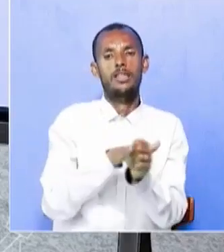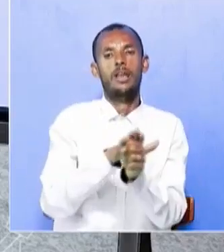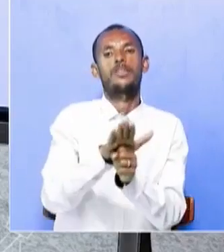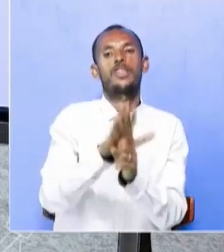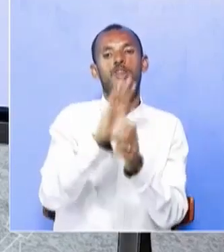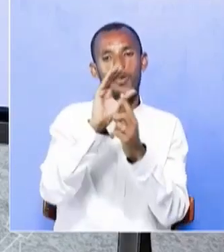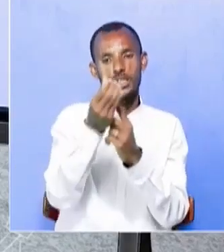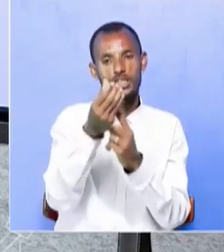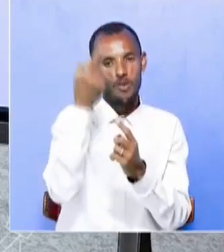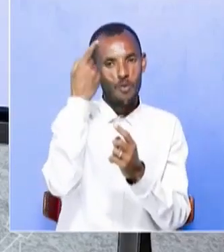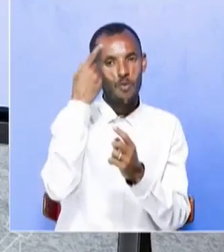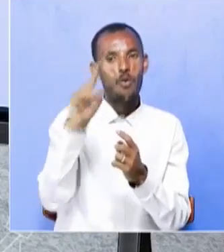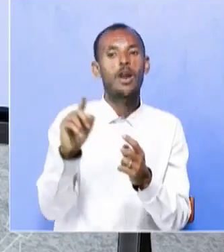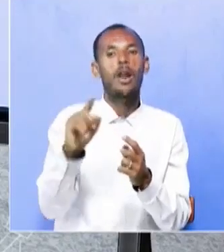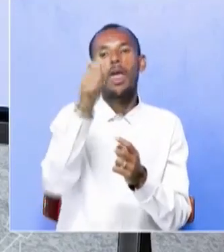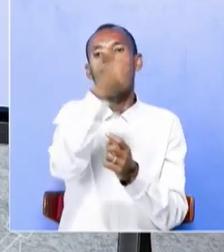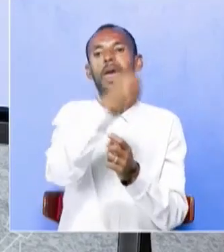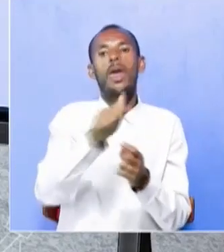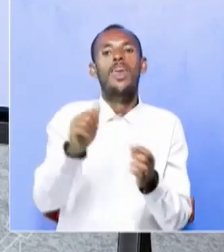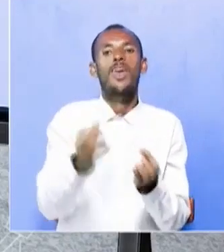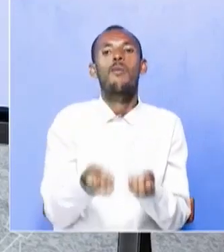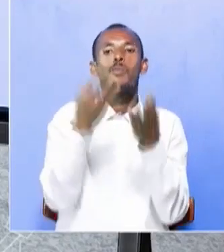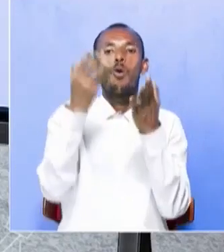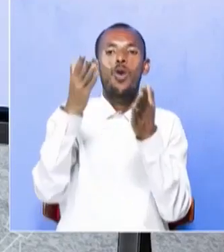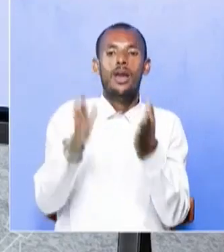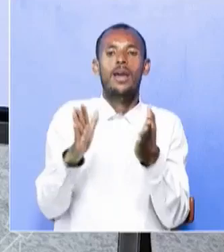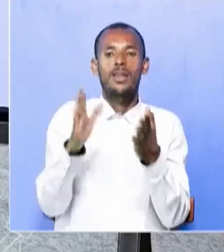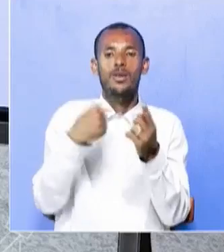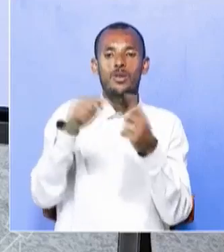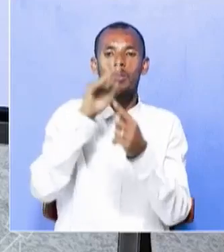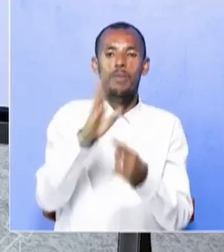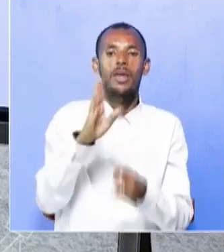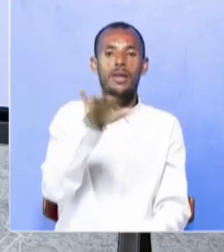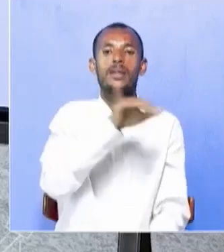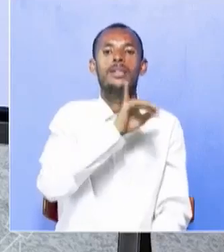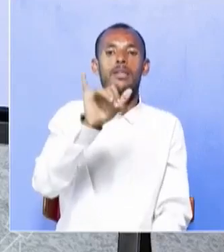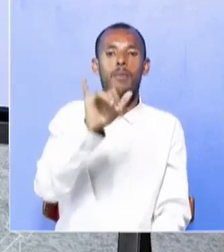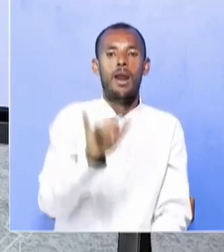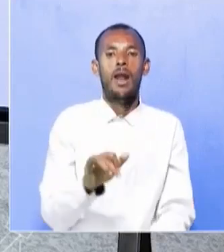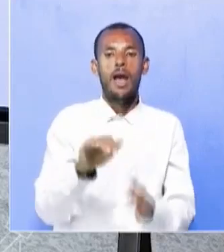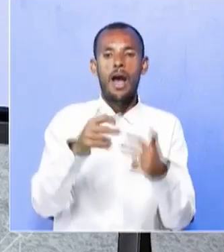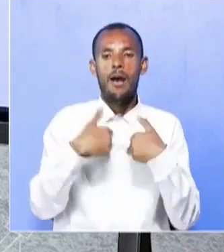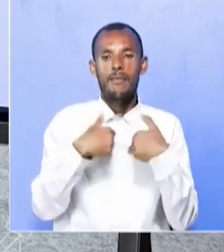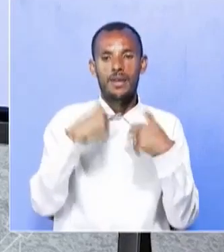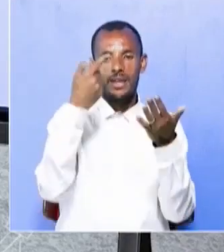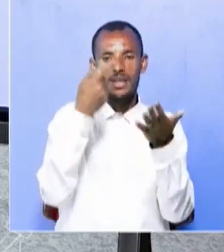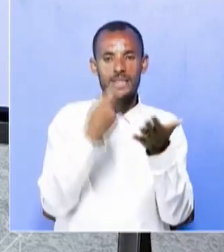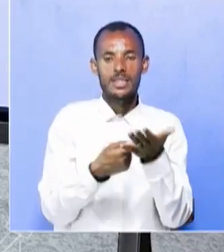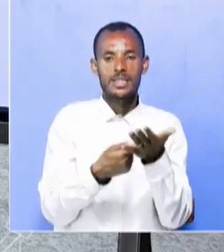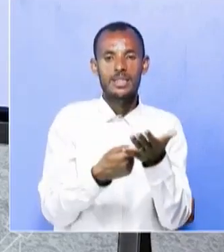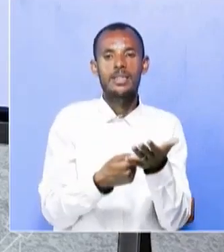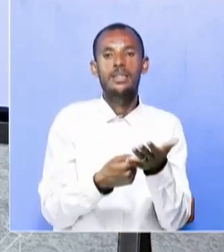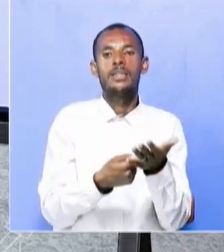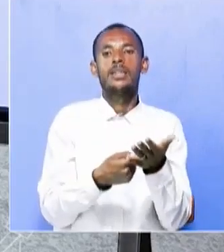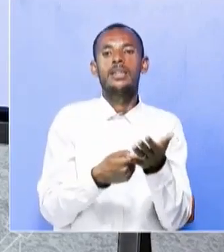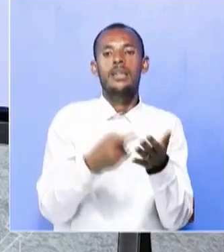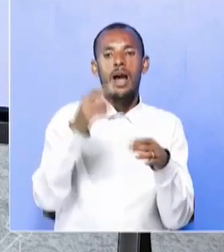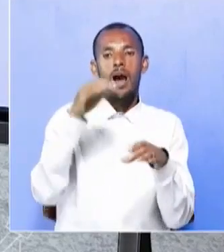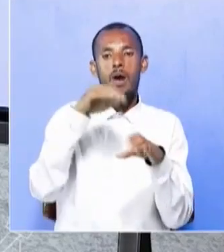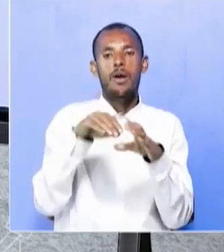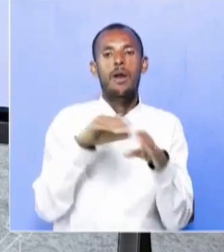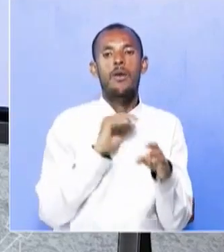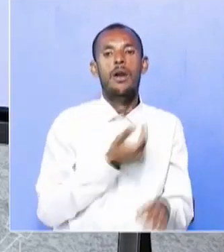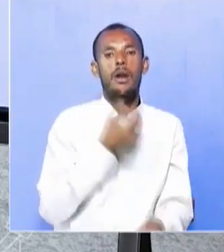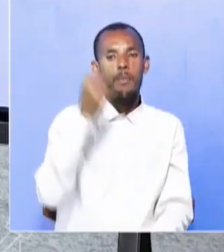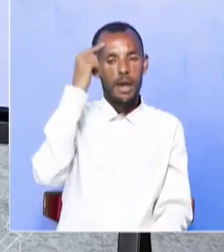condition for any polygon to be similar. Okay, having this in our mind, we will try